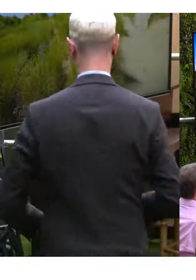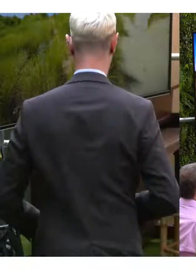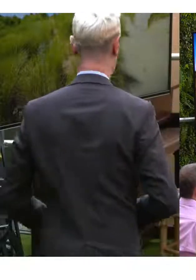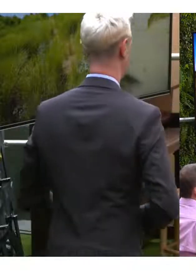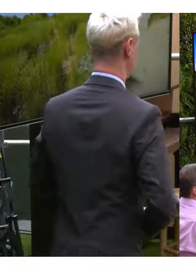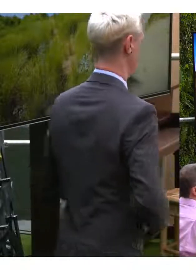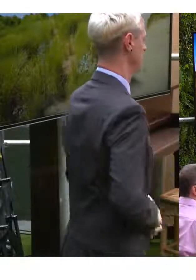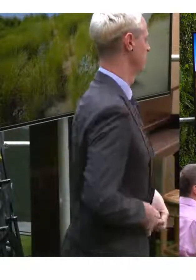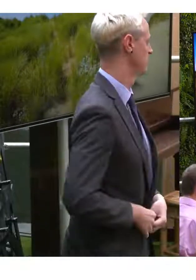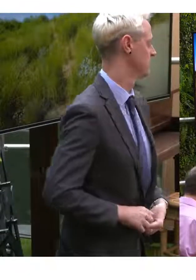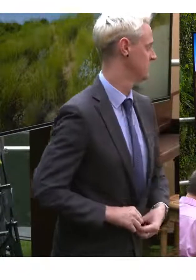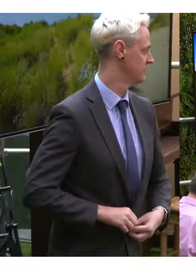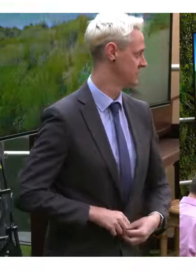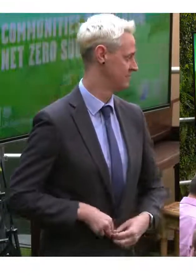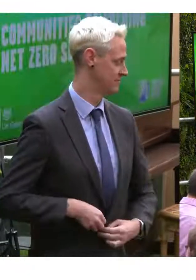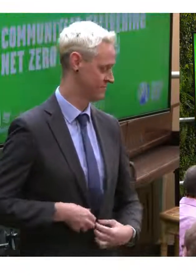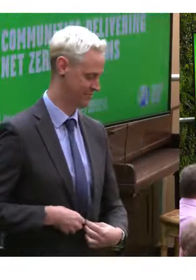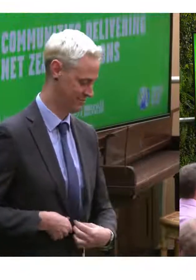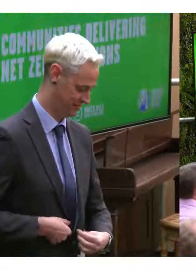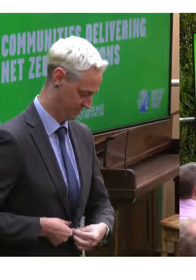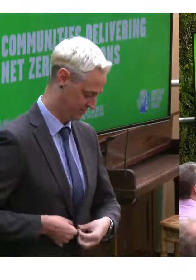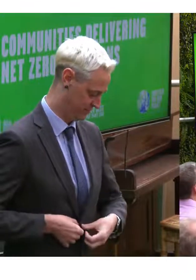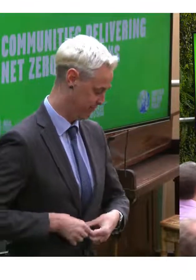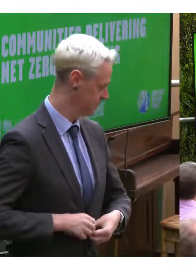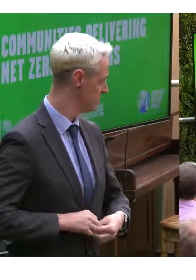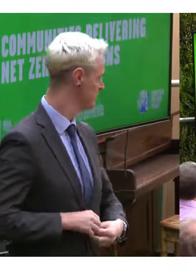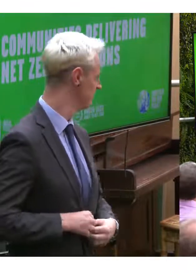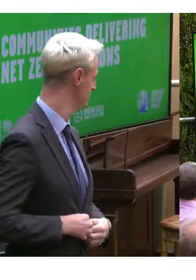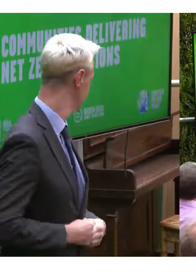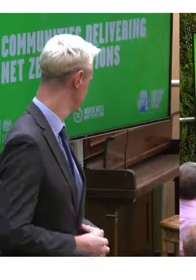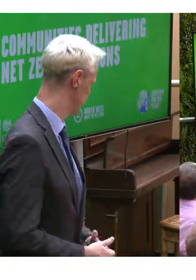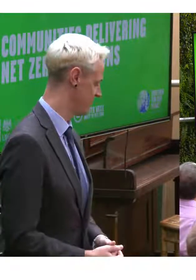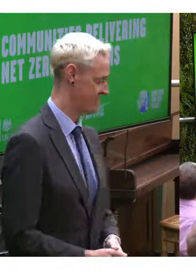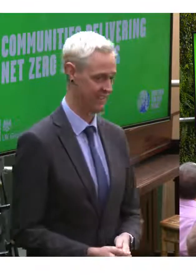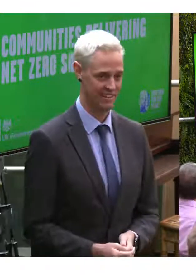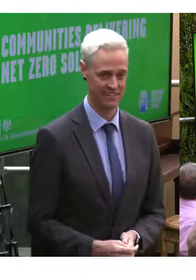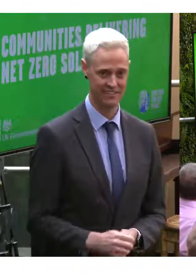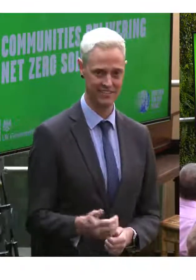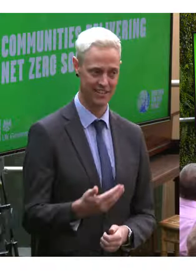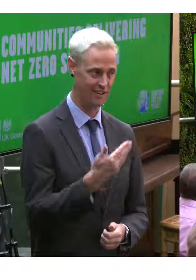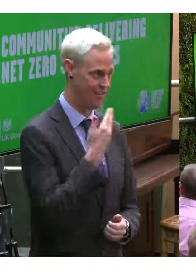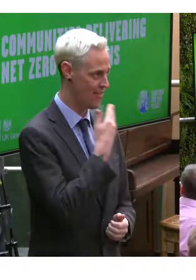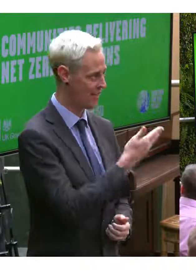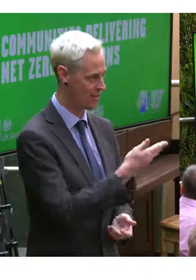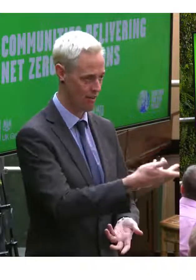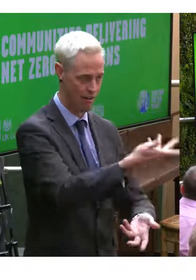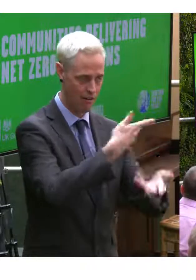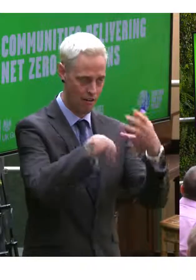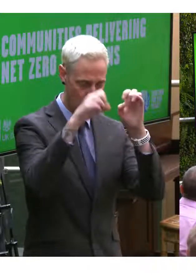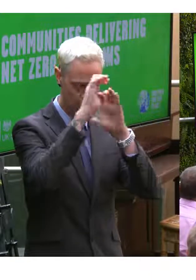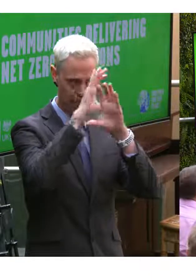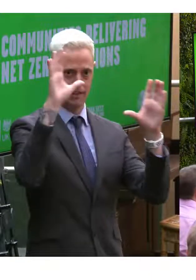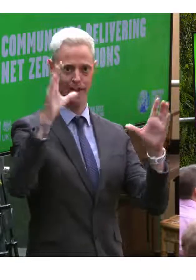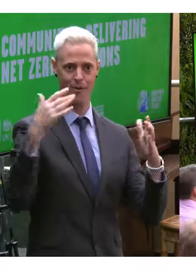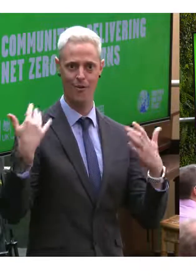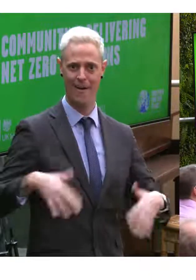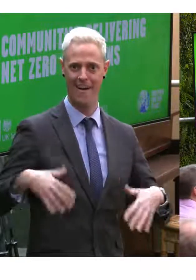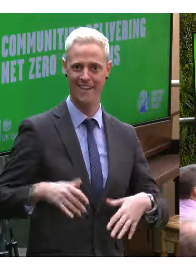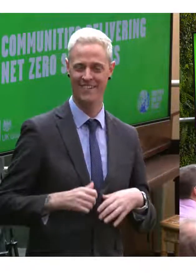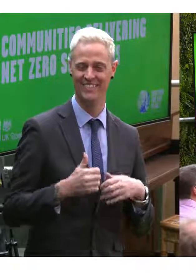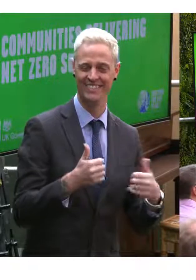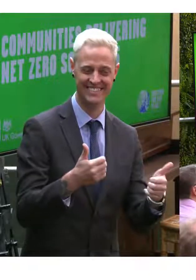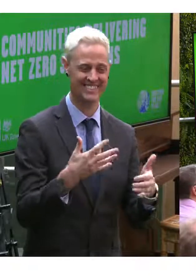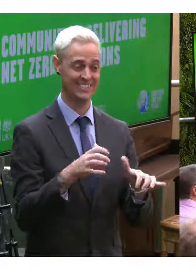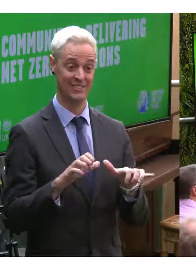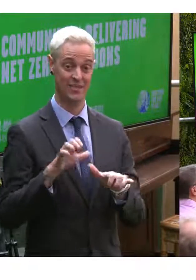Thanks, Chris. That was brilliant. It's all so clear now. That's amazing. Thanks, Chris. That's excellent. Right, so our next speaker, really